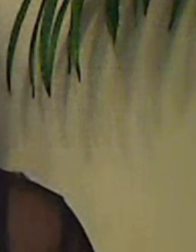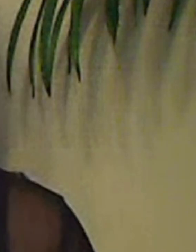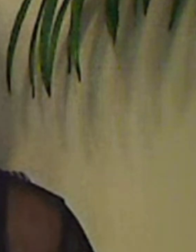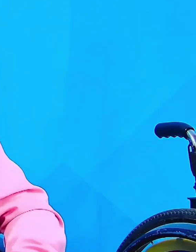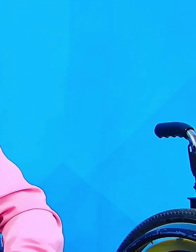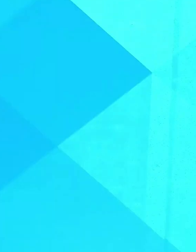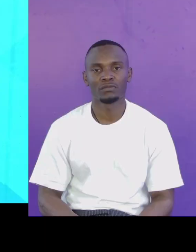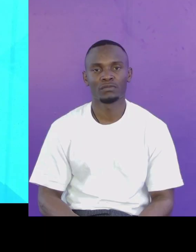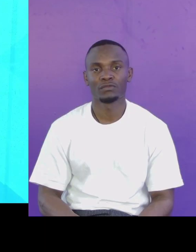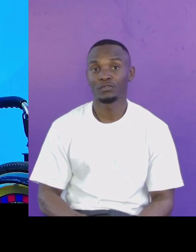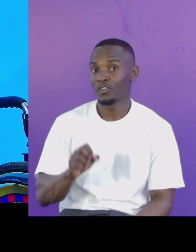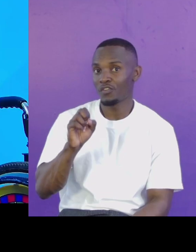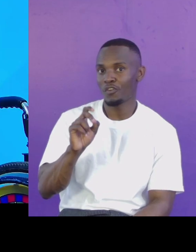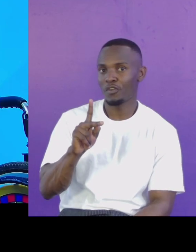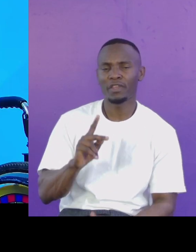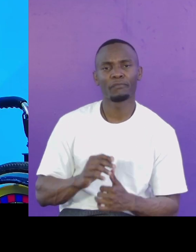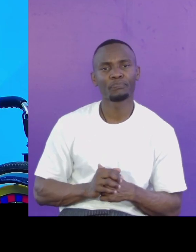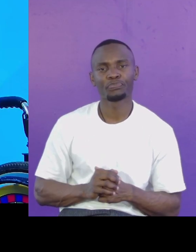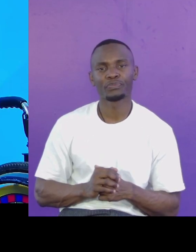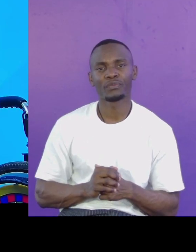stronger. All right. And